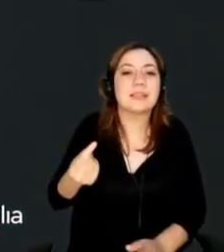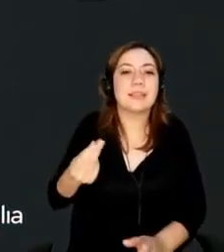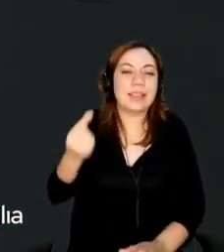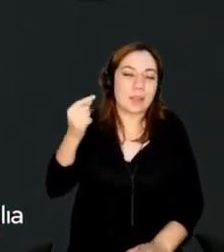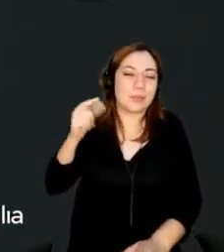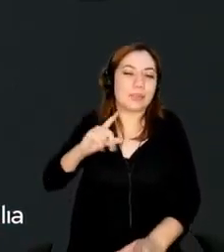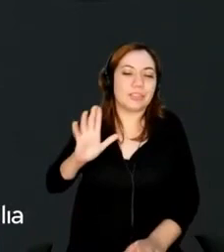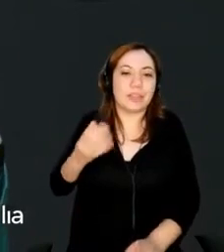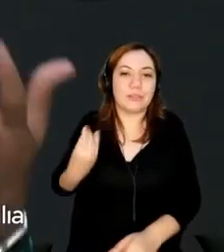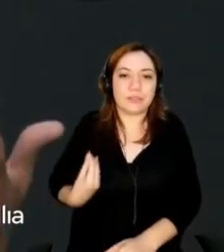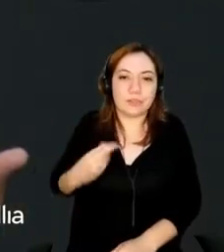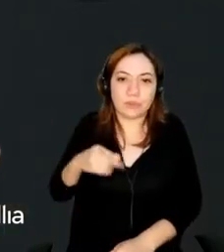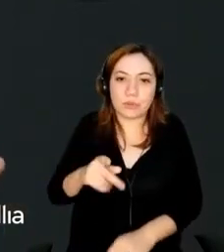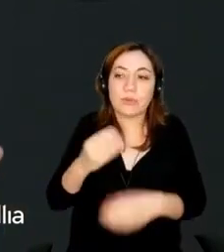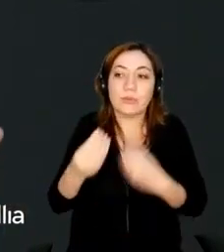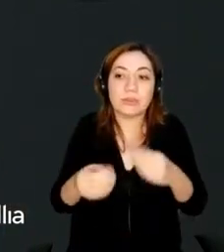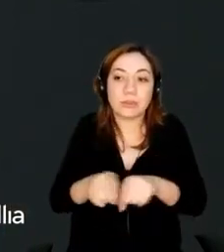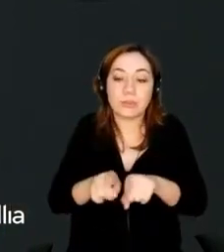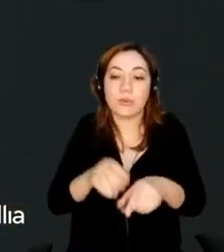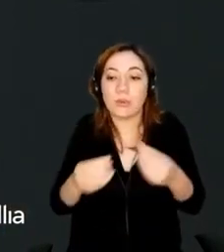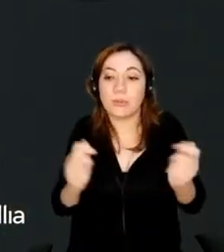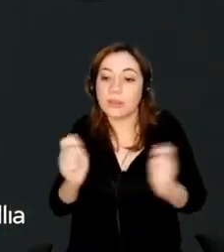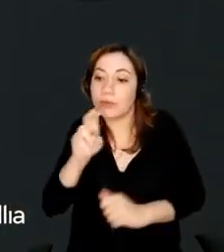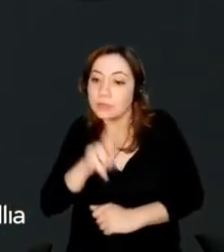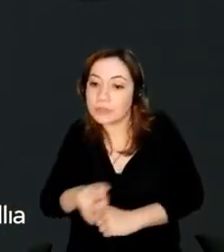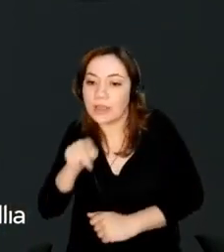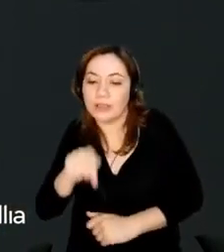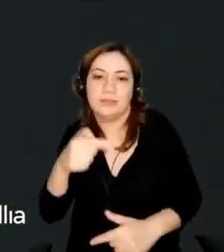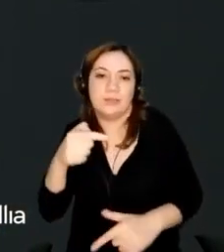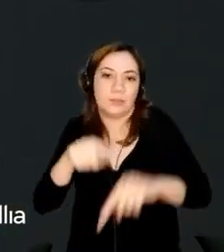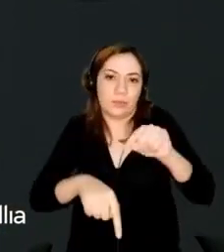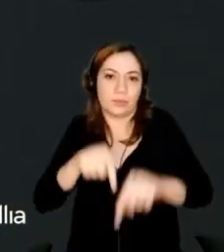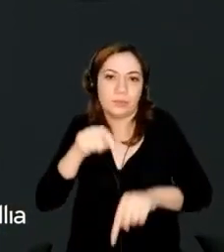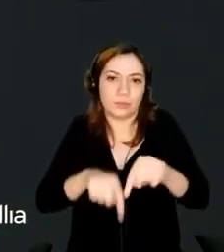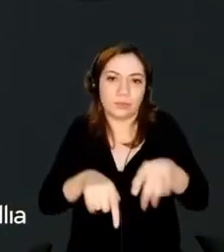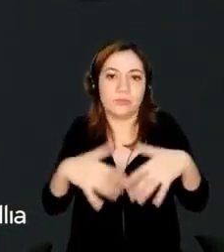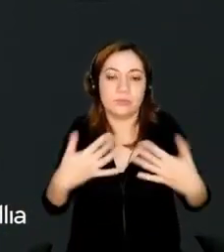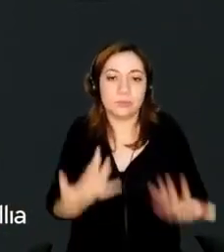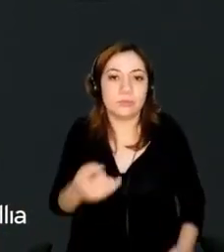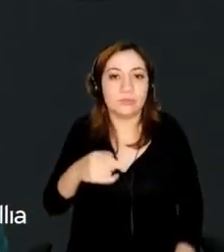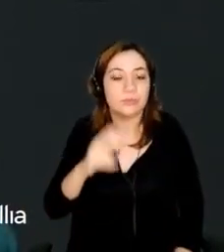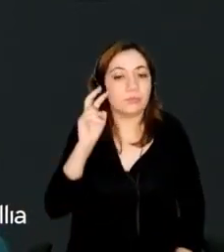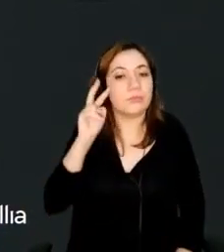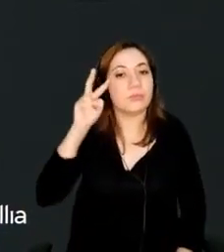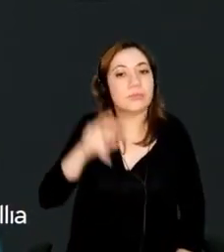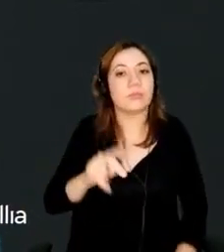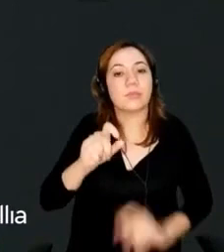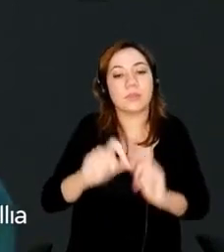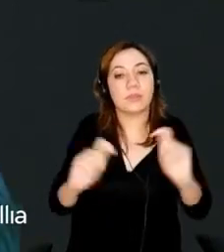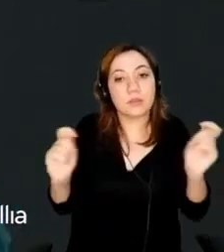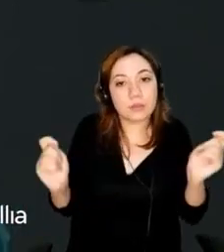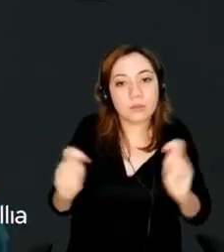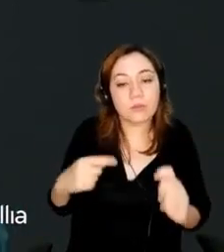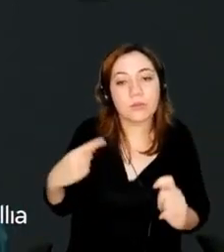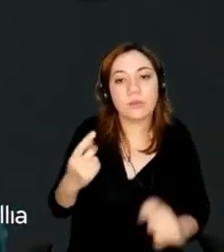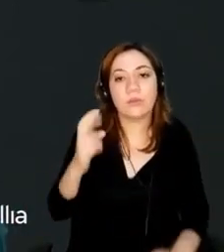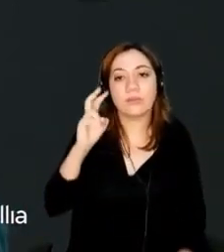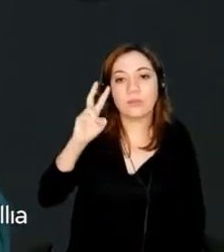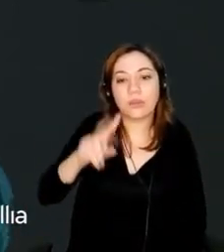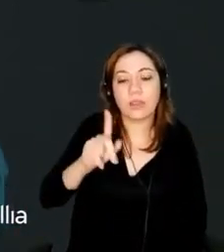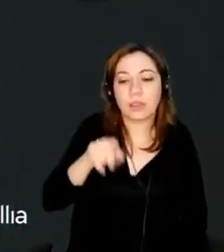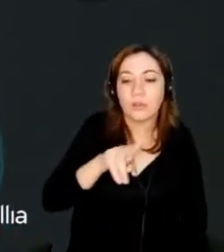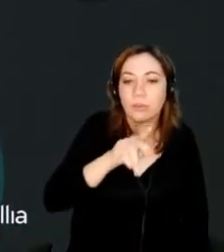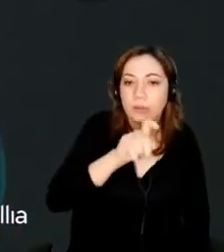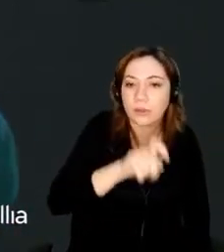it can be, right? So I see that there is a potential that right now we've been looking at UX, and even in our company I call it